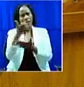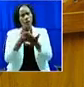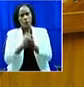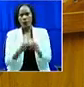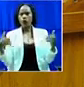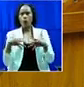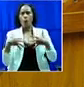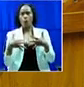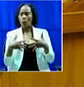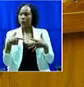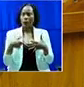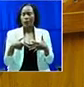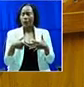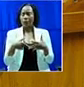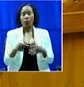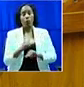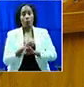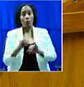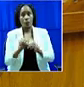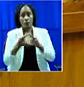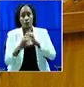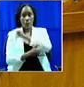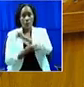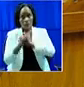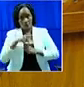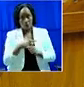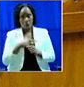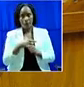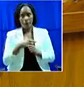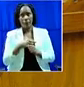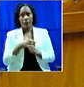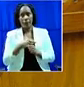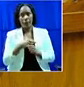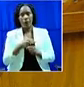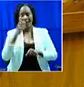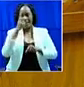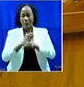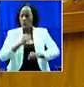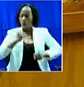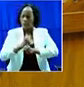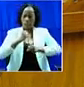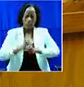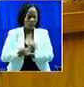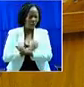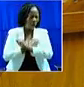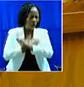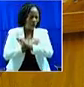country, and it will take an extraordinary effort to recover from it.